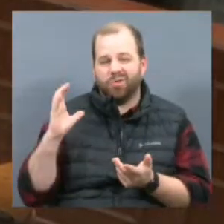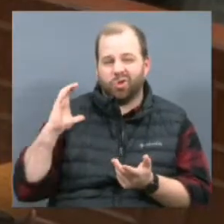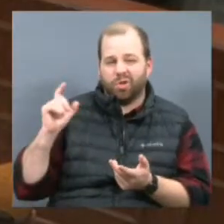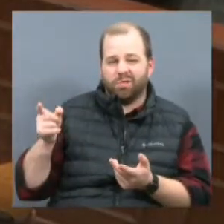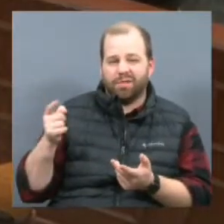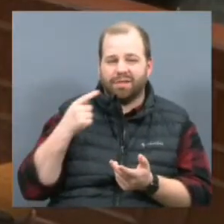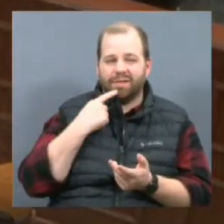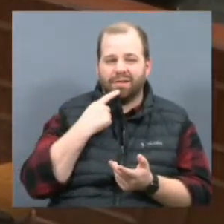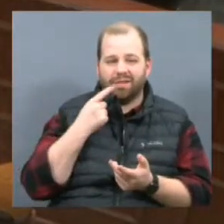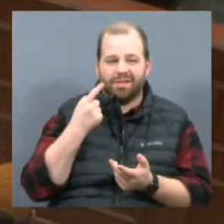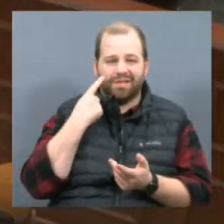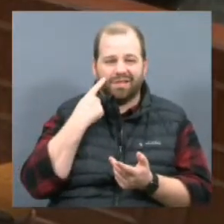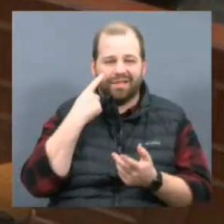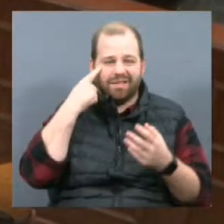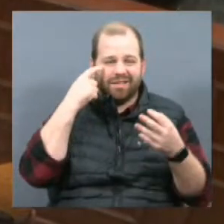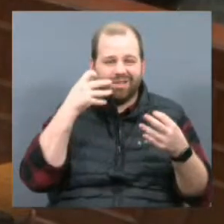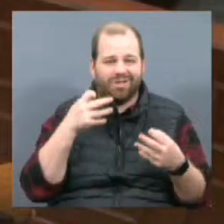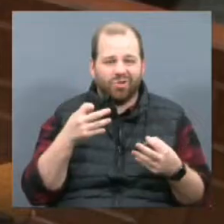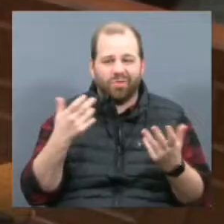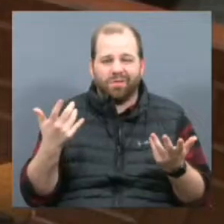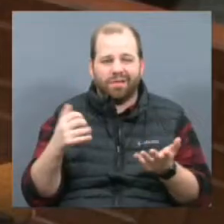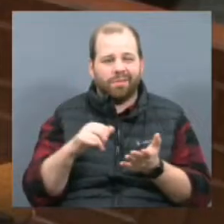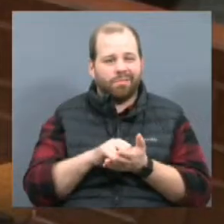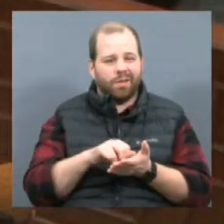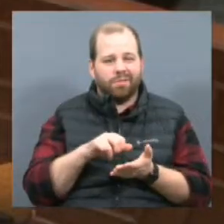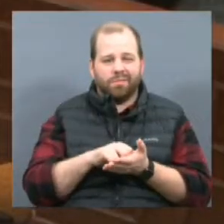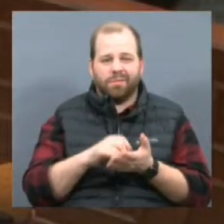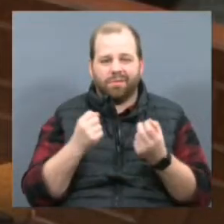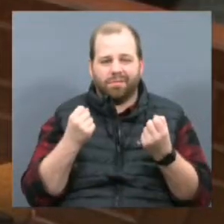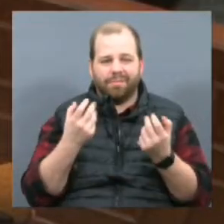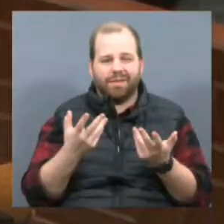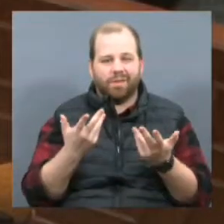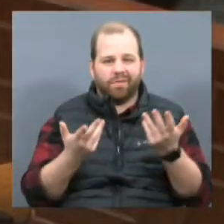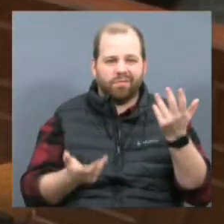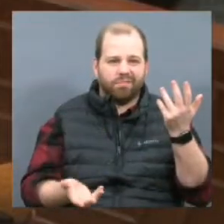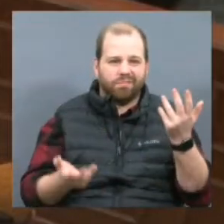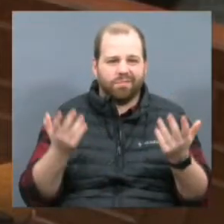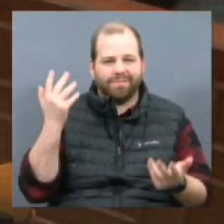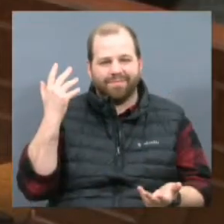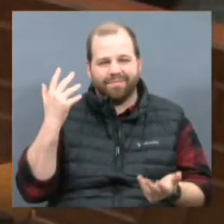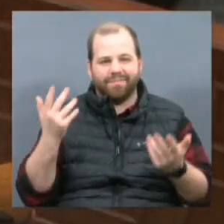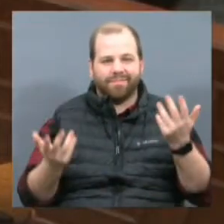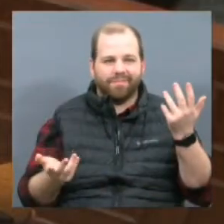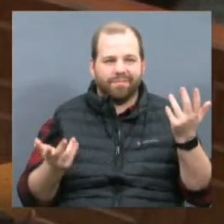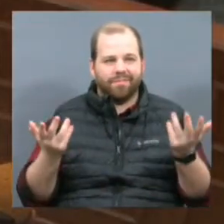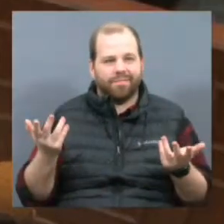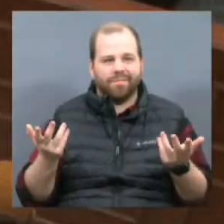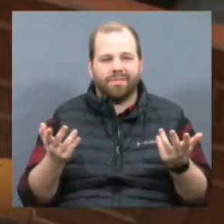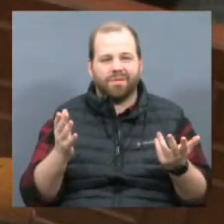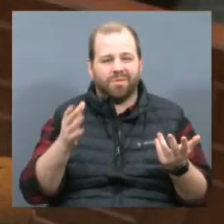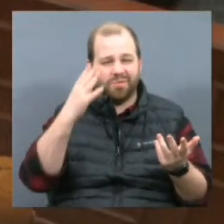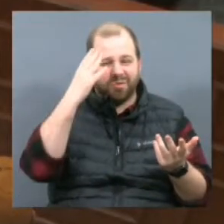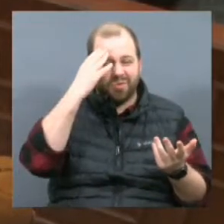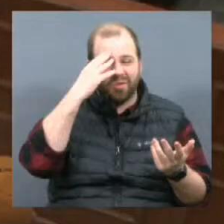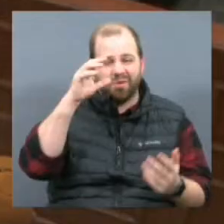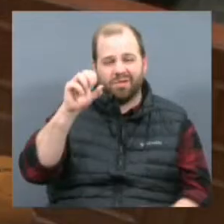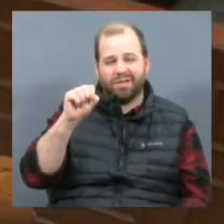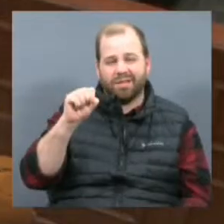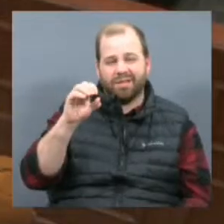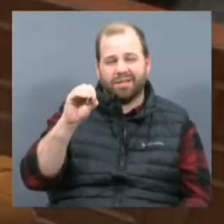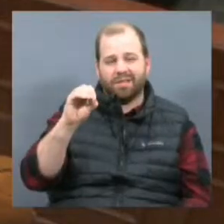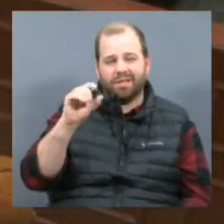is an impossible decision. Yes. A lot of the decisions we get are impossible decisions. You know, Solomon cutting the baby in two, as it were. Yeah.